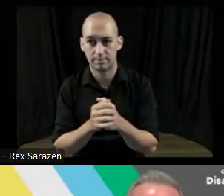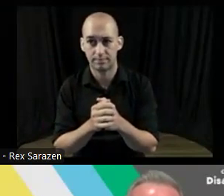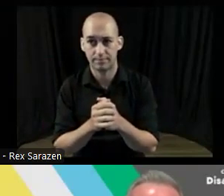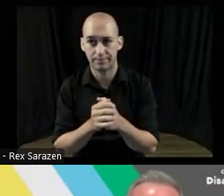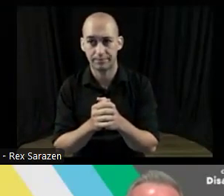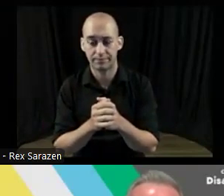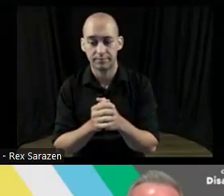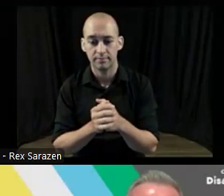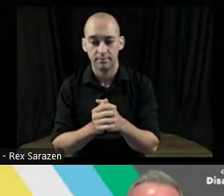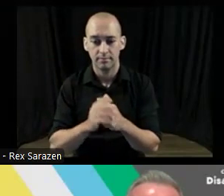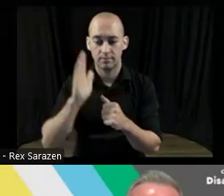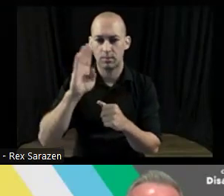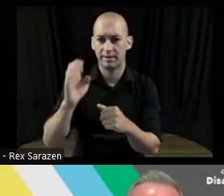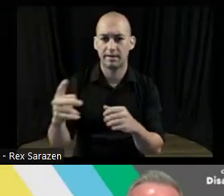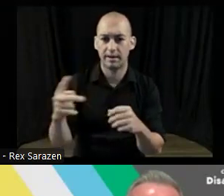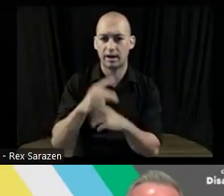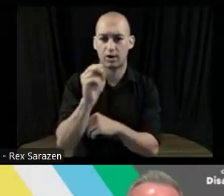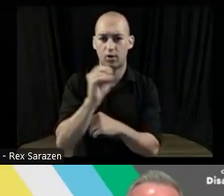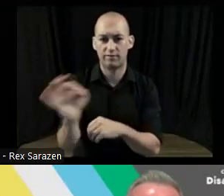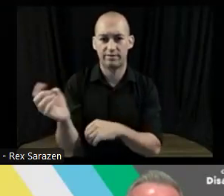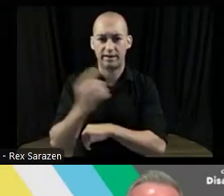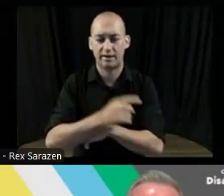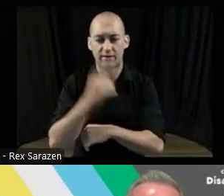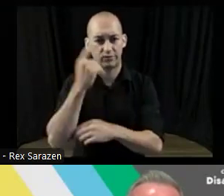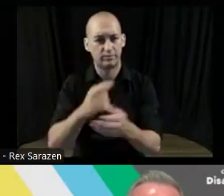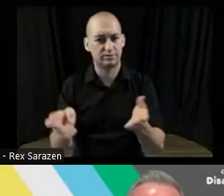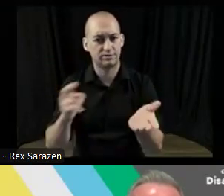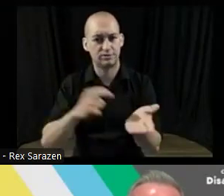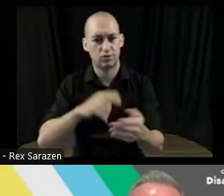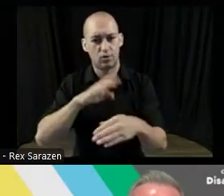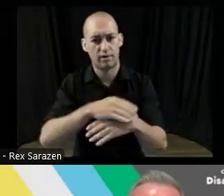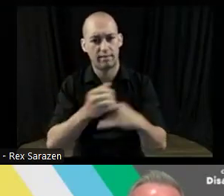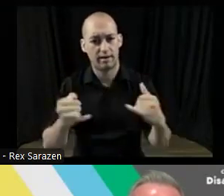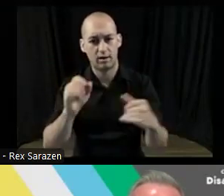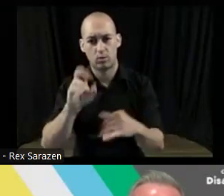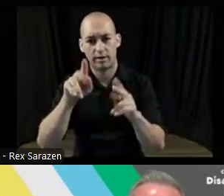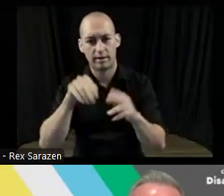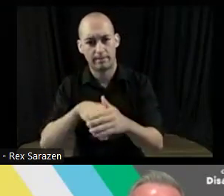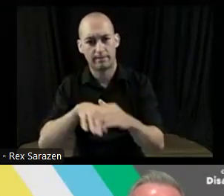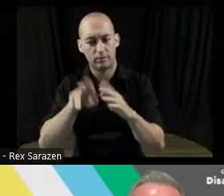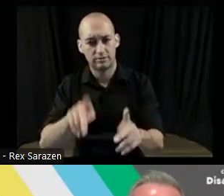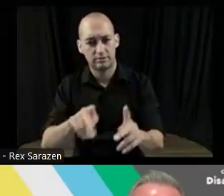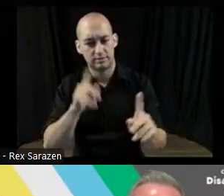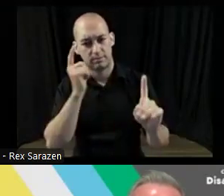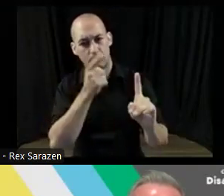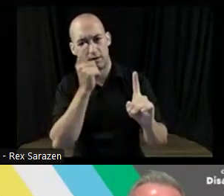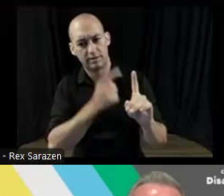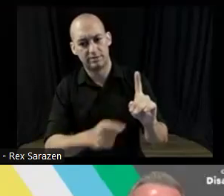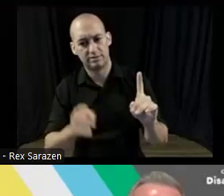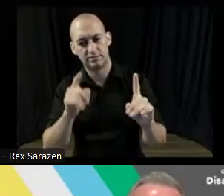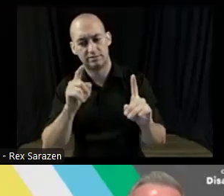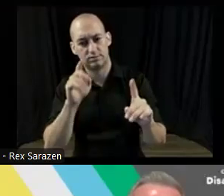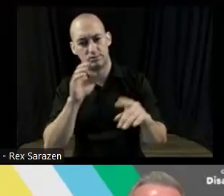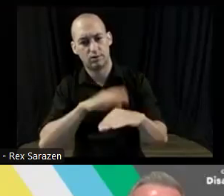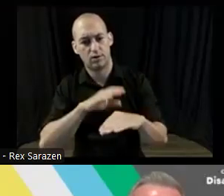Will there be a cutoff date, Jackie, to registration for online or in person that people should know about, just so that people can prioritize it on their